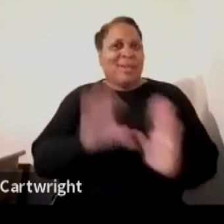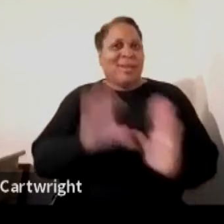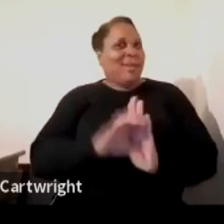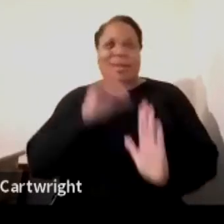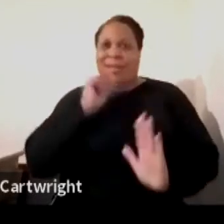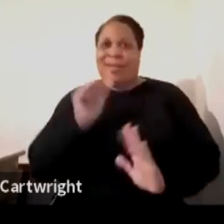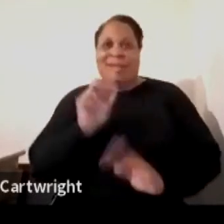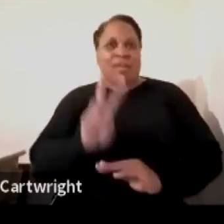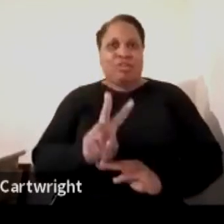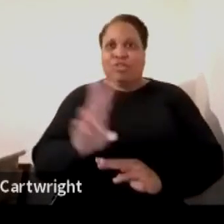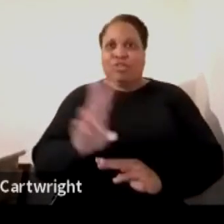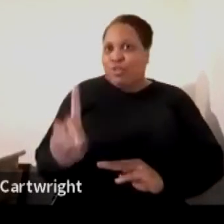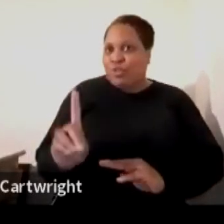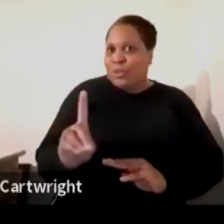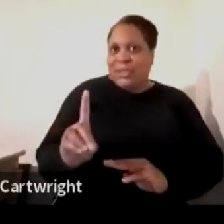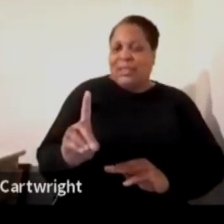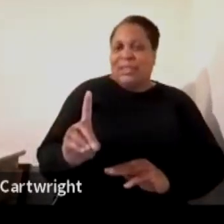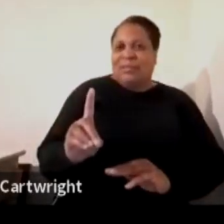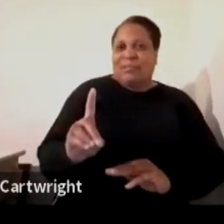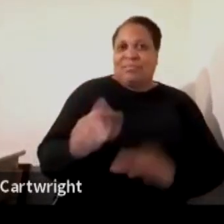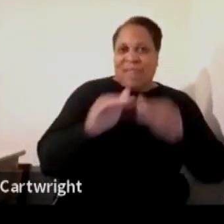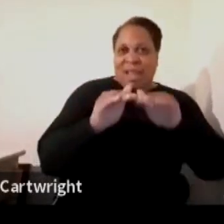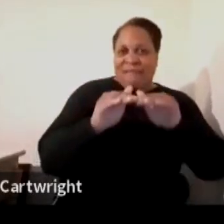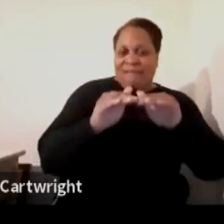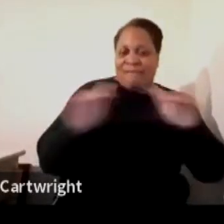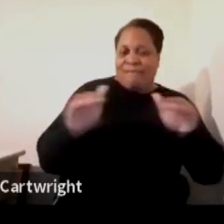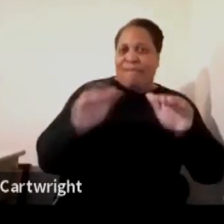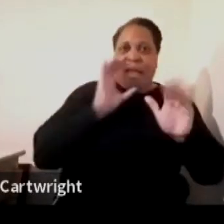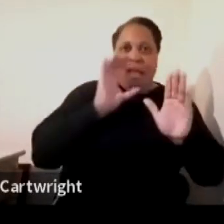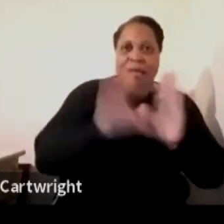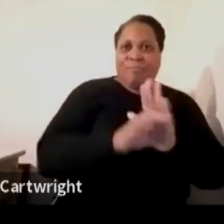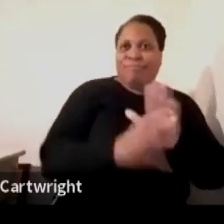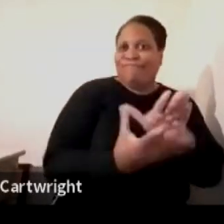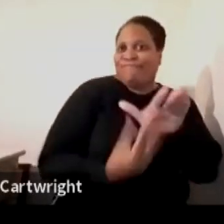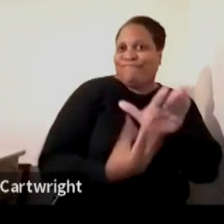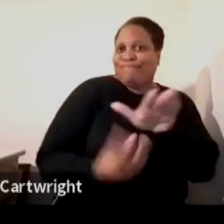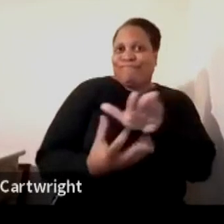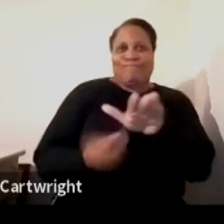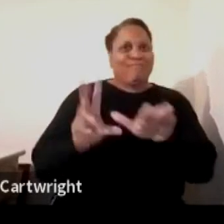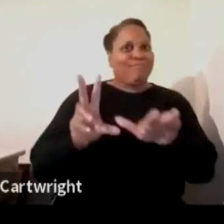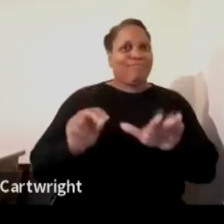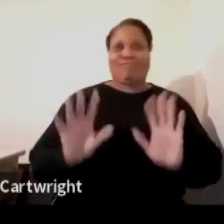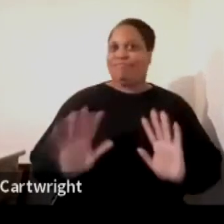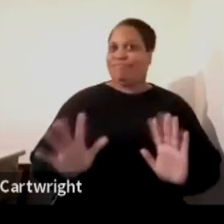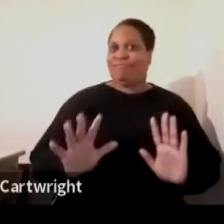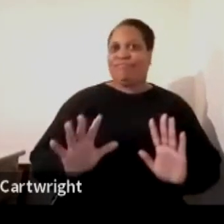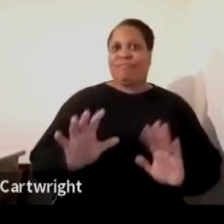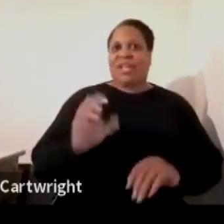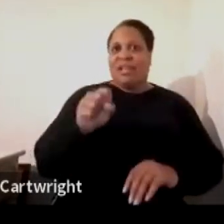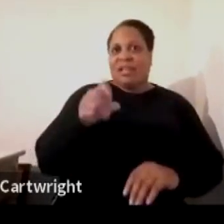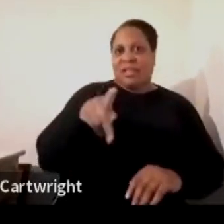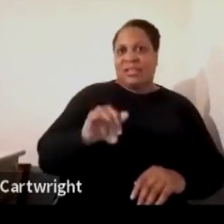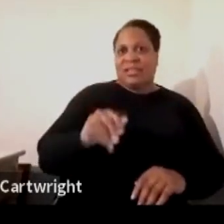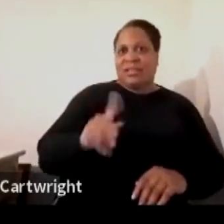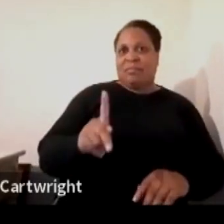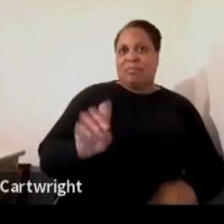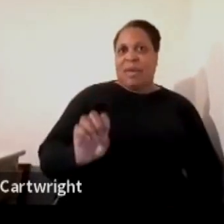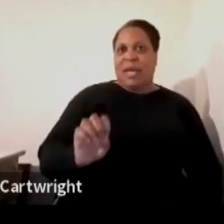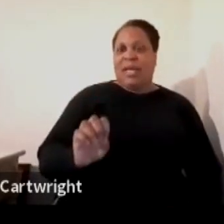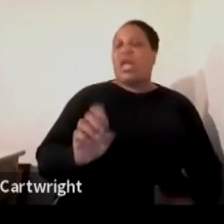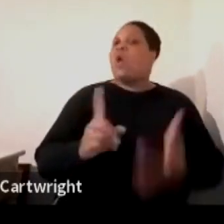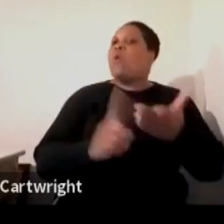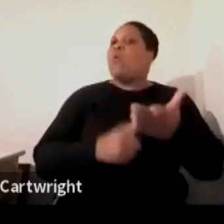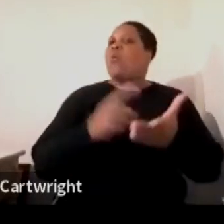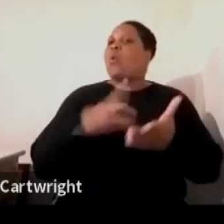flat image that you copy of this spike protein. And what you find